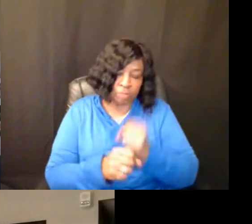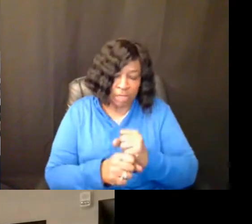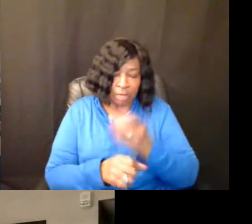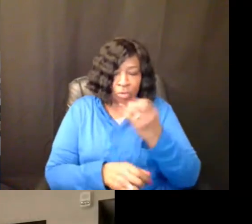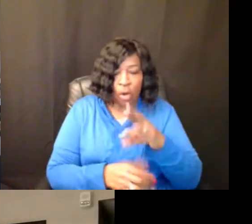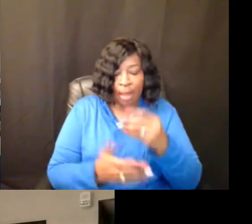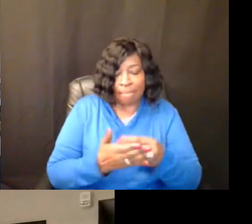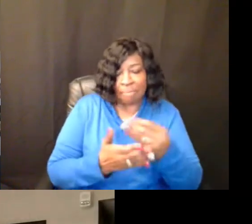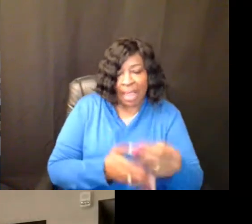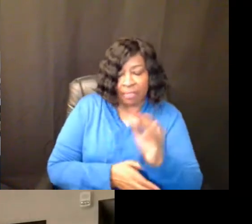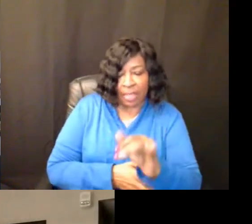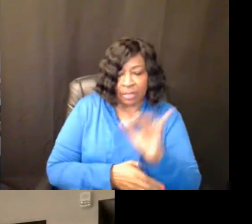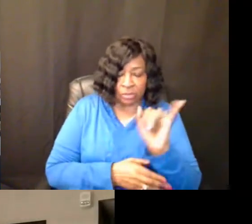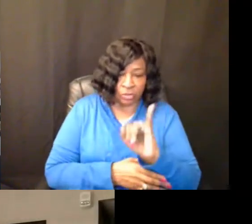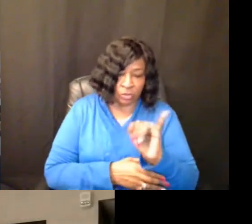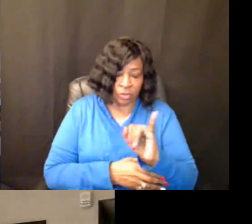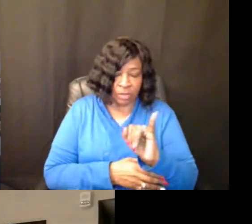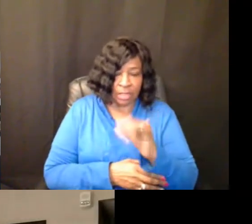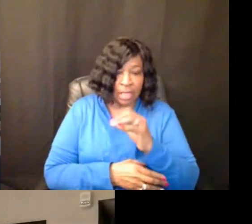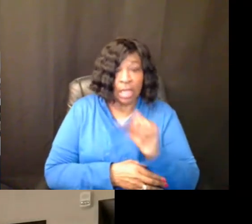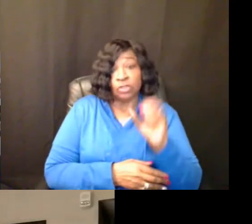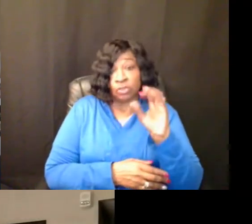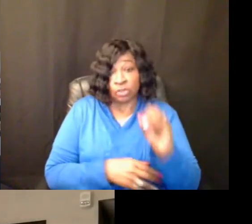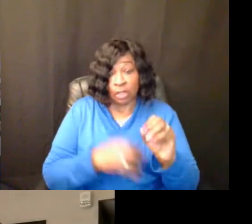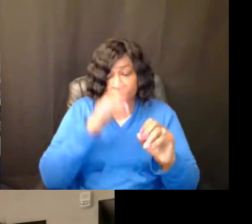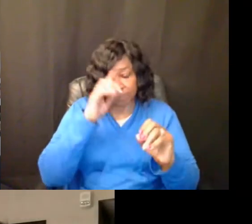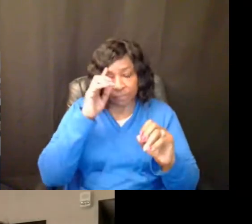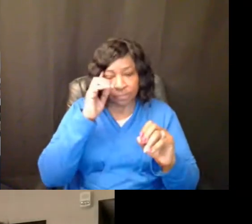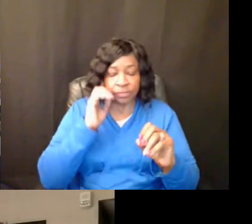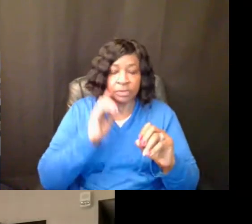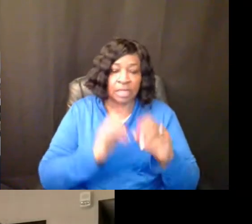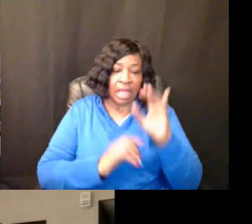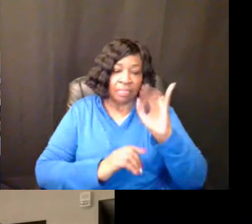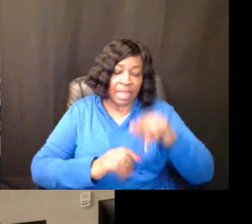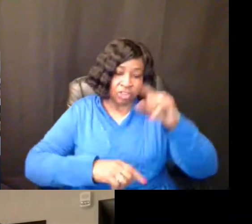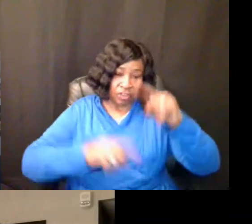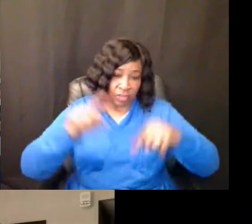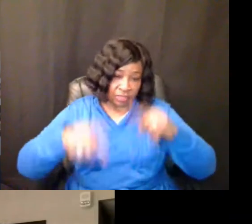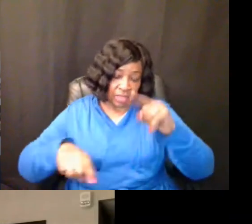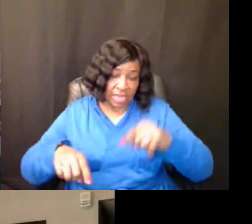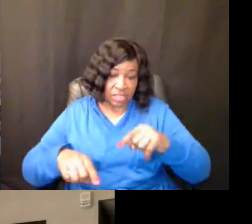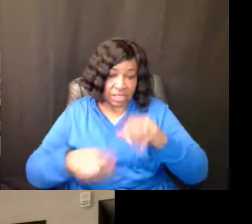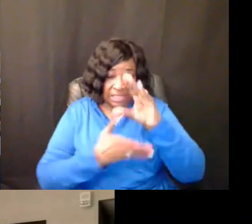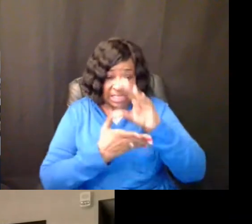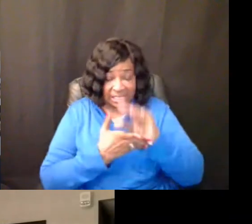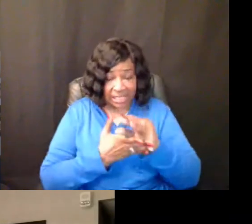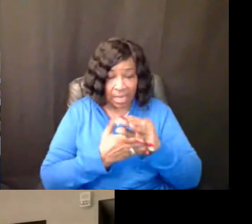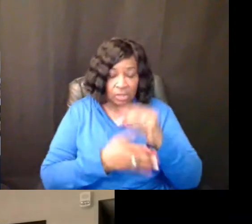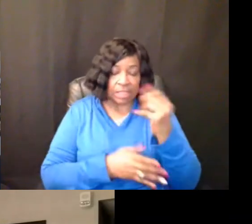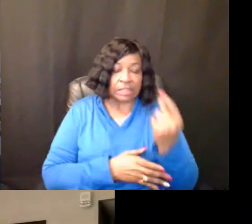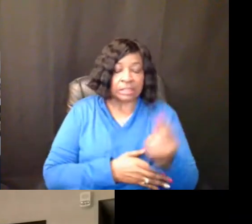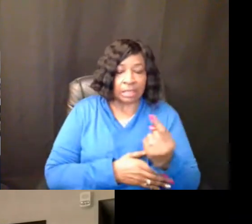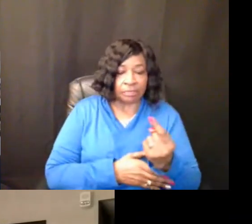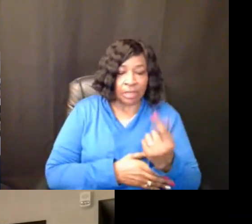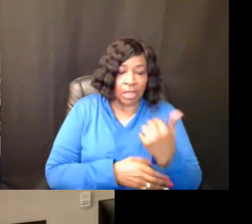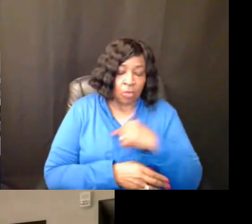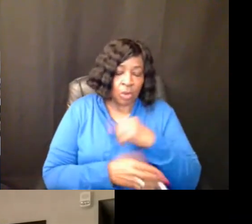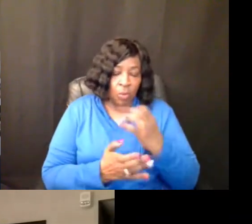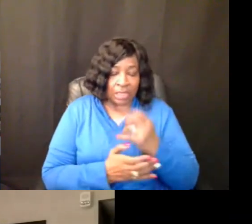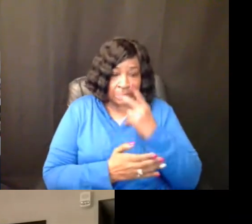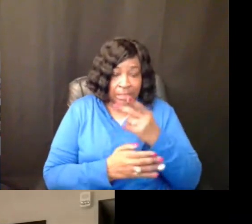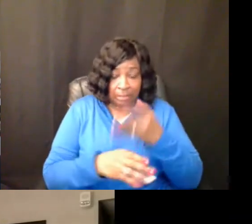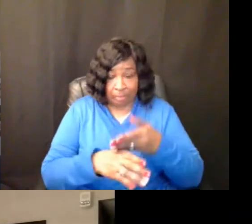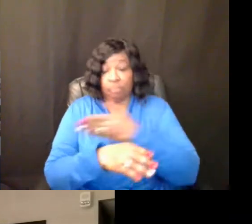that insurance. And so that diversification discount is something that we want to see